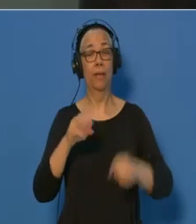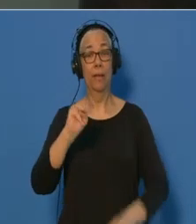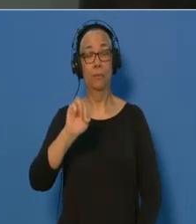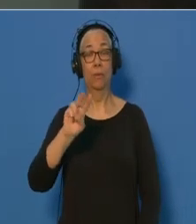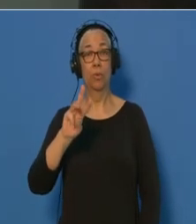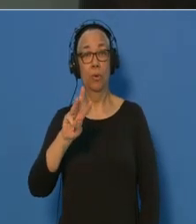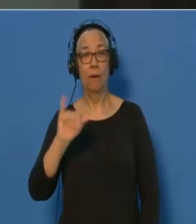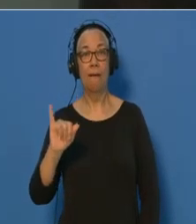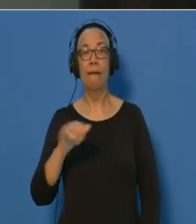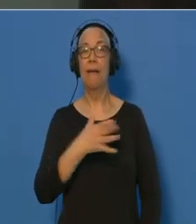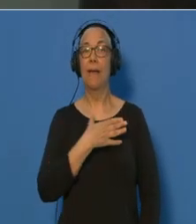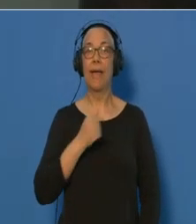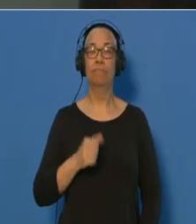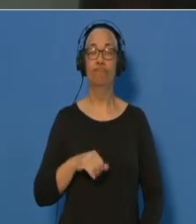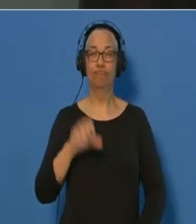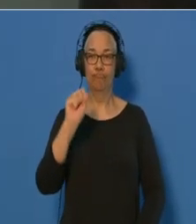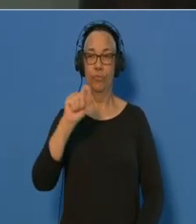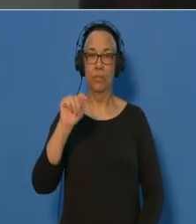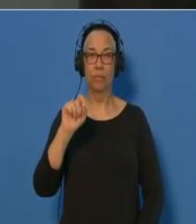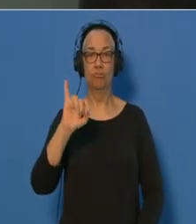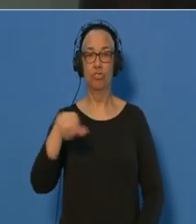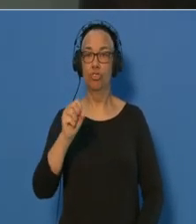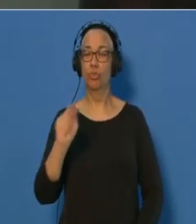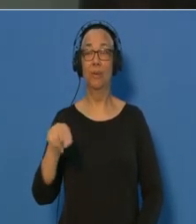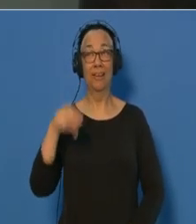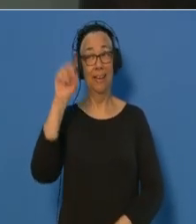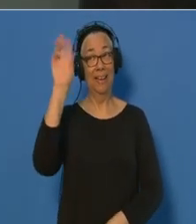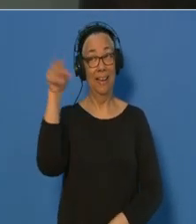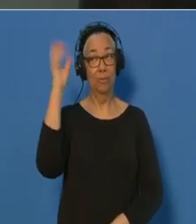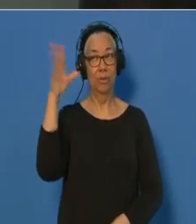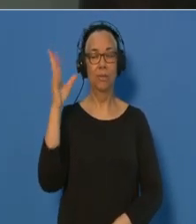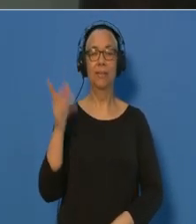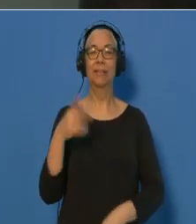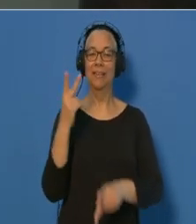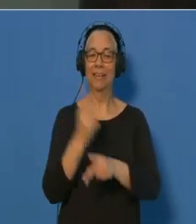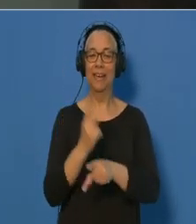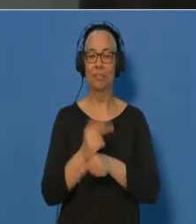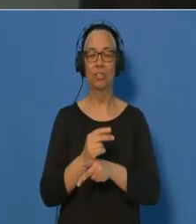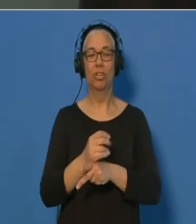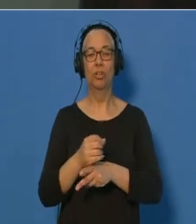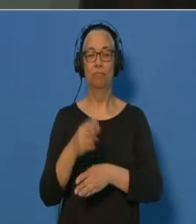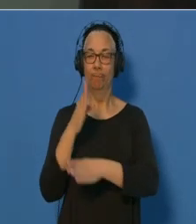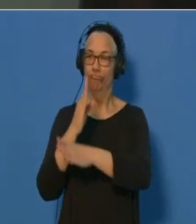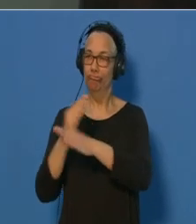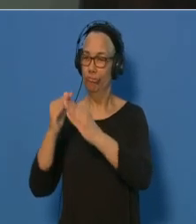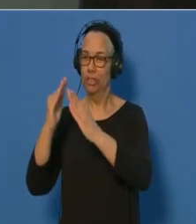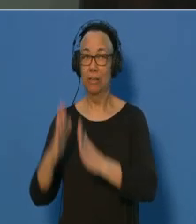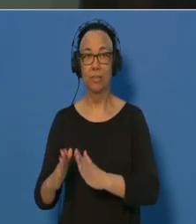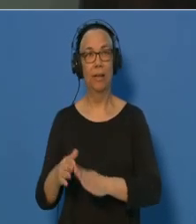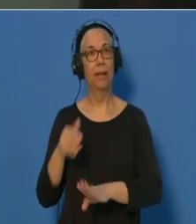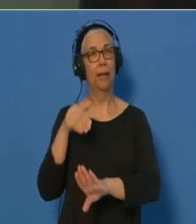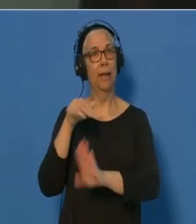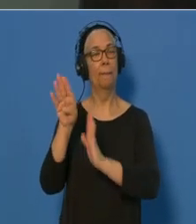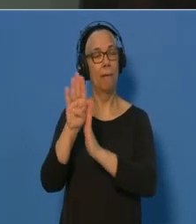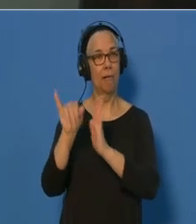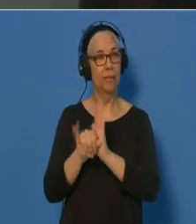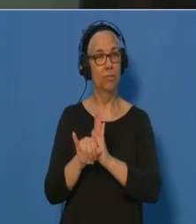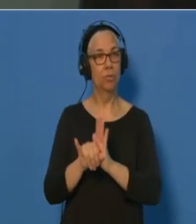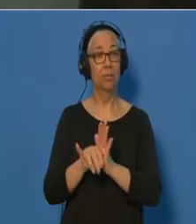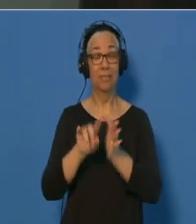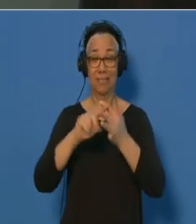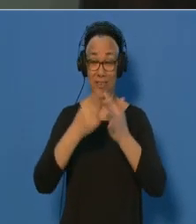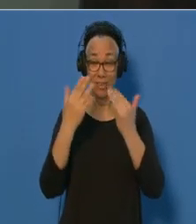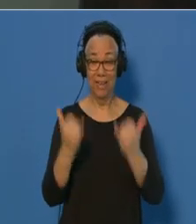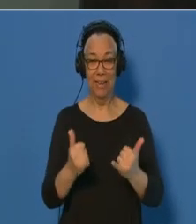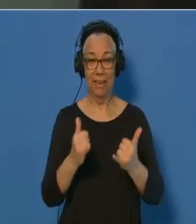St. John's Ambulance, have maintained and managed the shelter at the Berkeley Institute. As of today, we have relocated